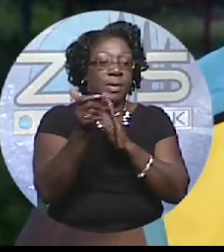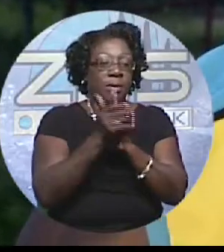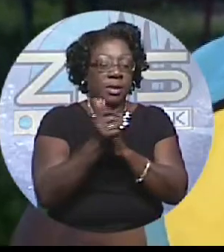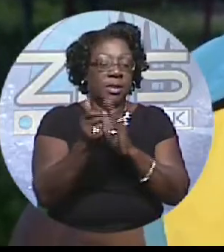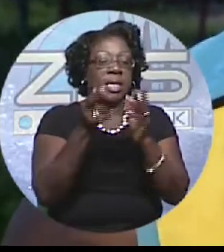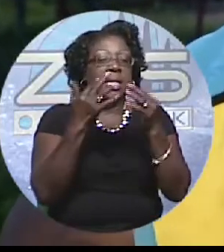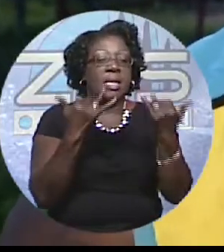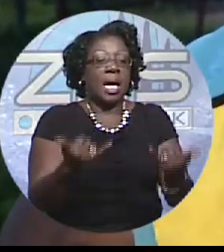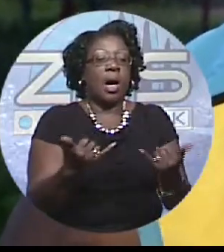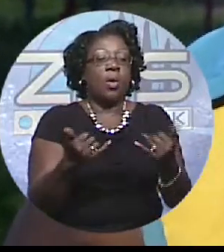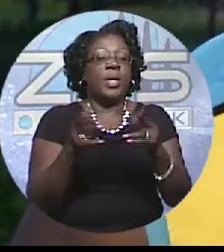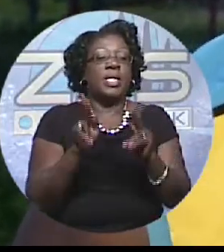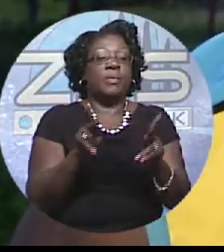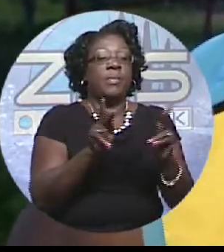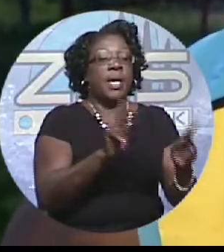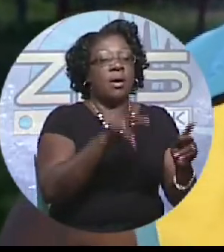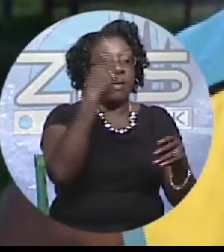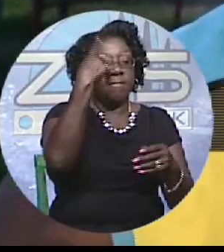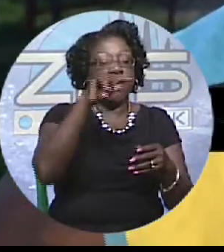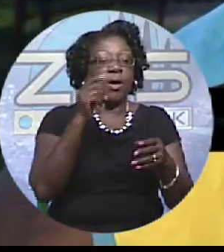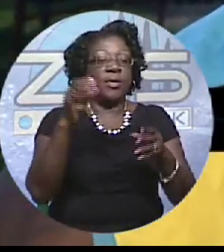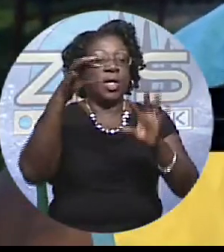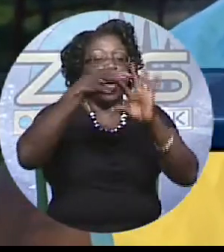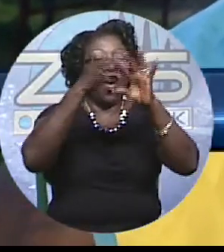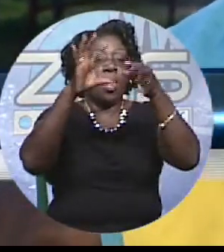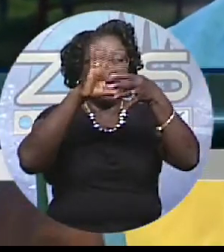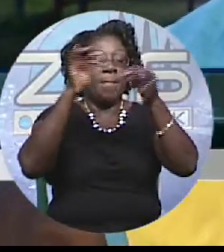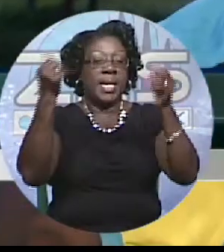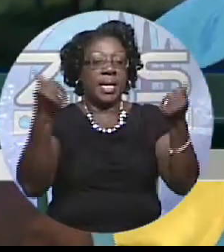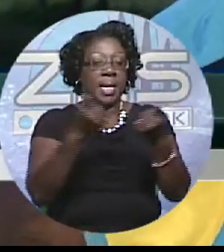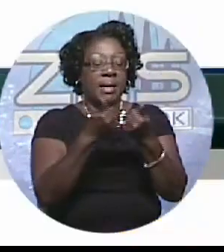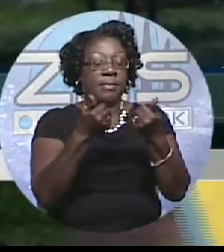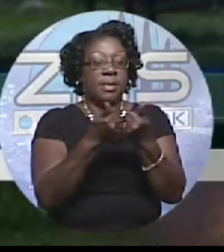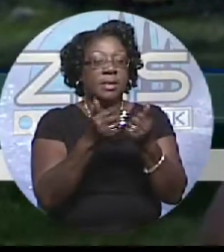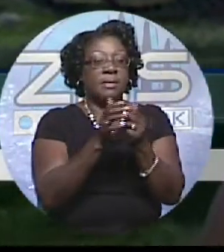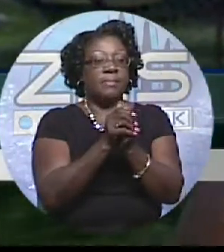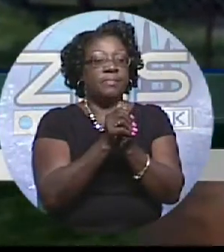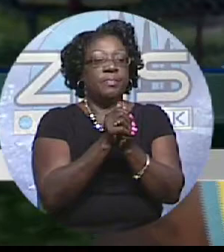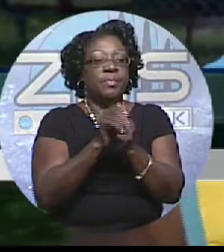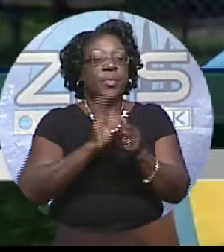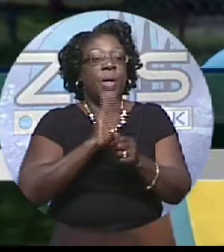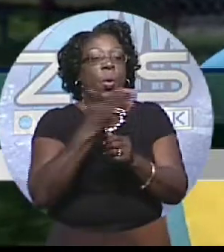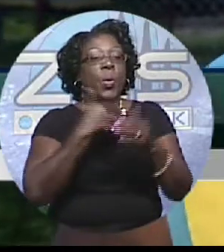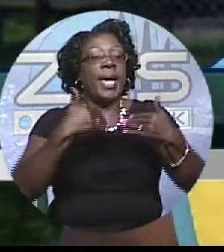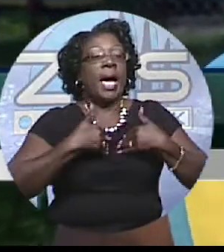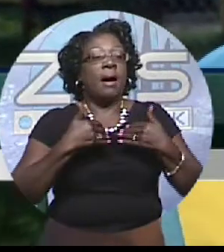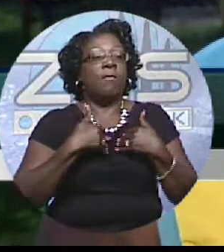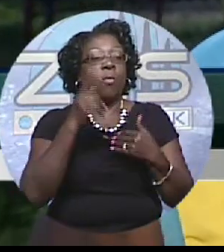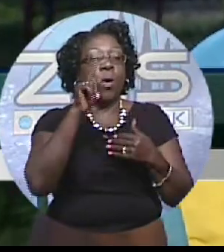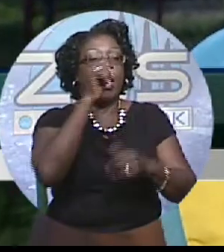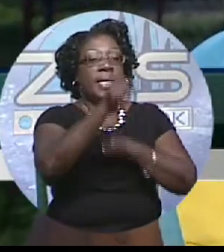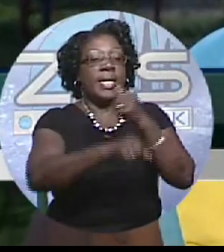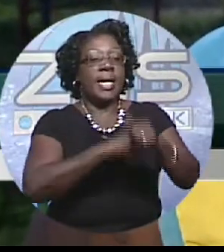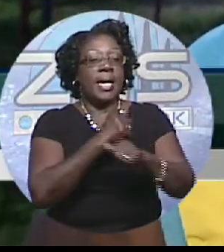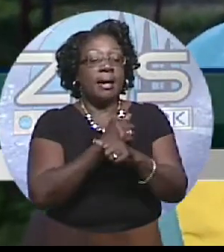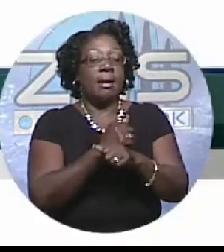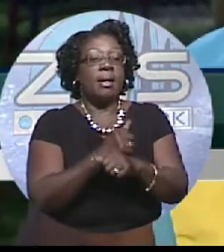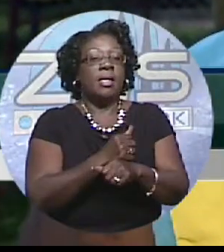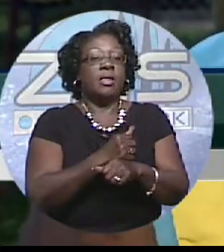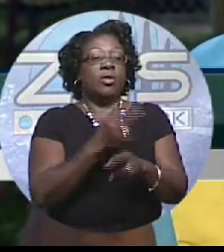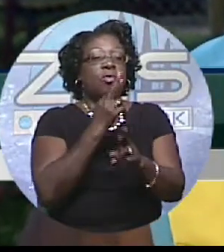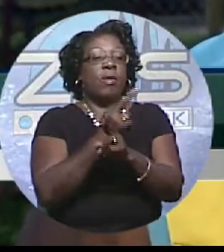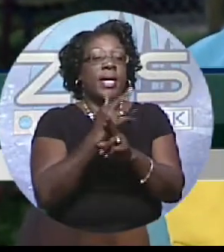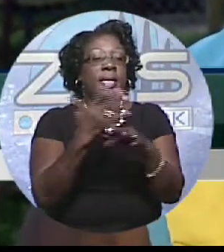Games. How's your preparation getting ready to head to Brazil? We have almost 1 year, so right now we just doing